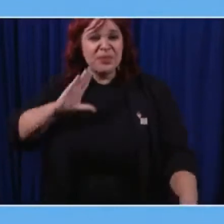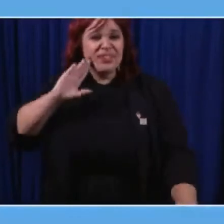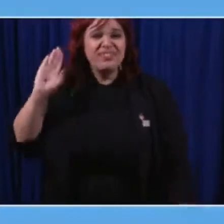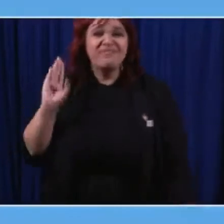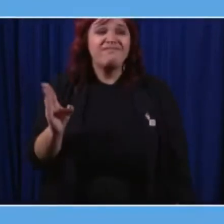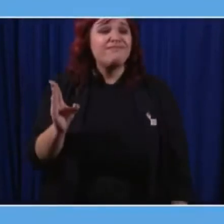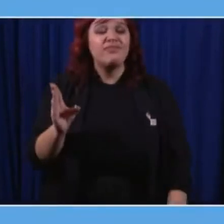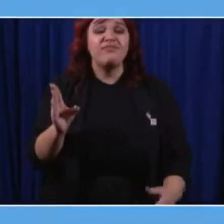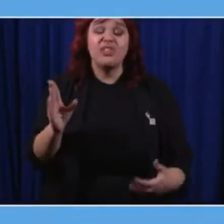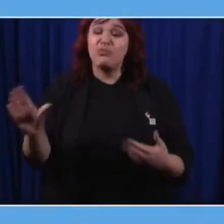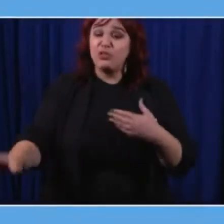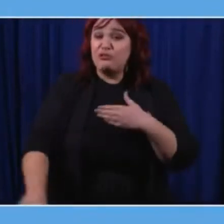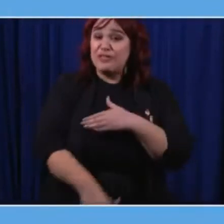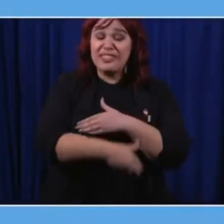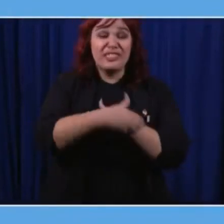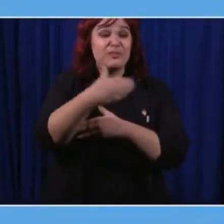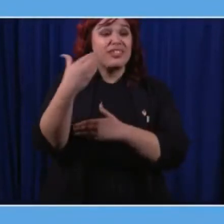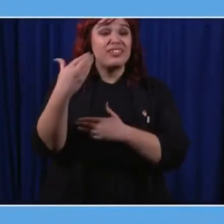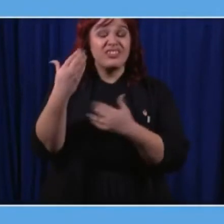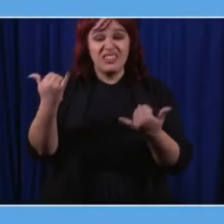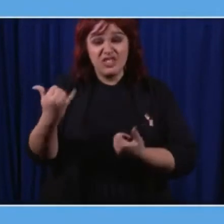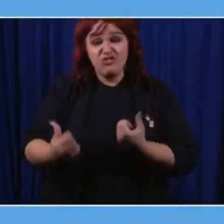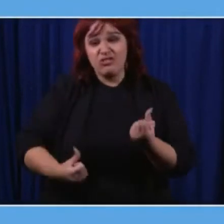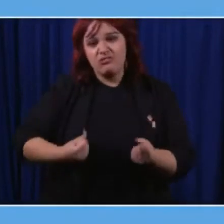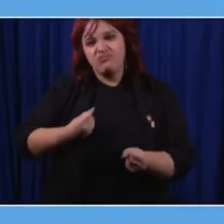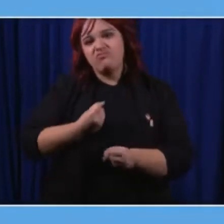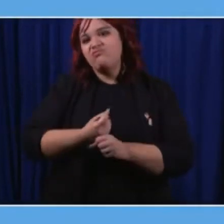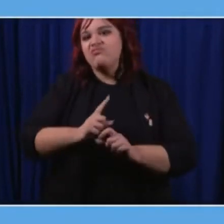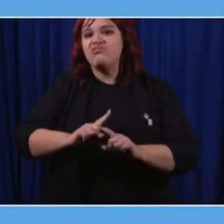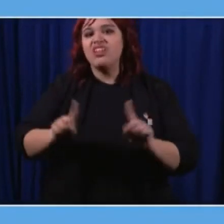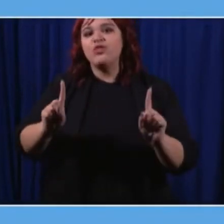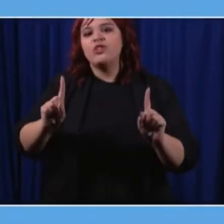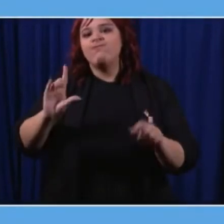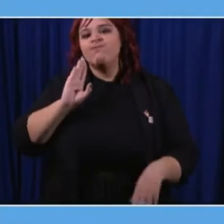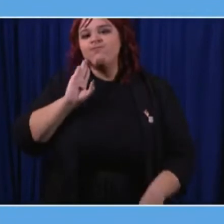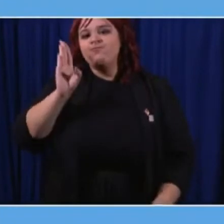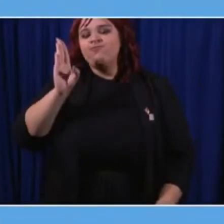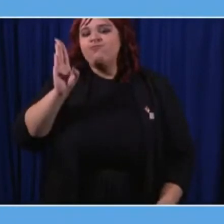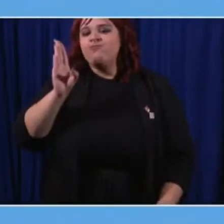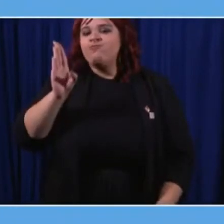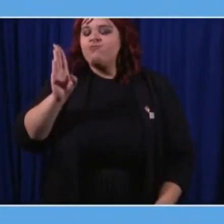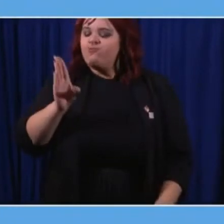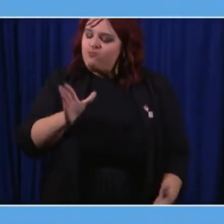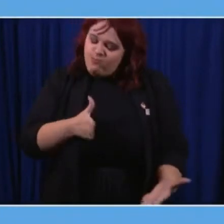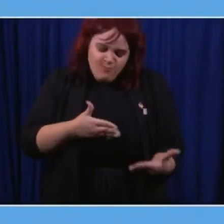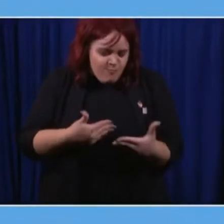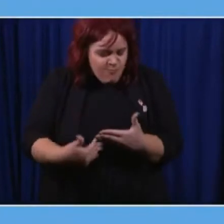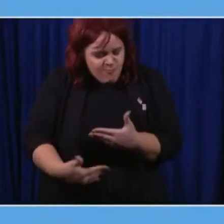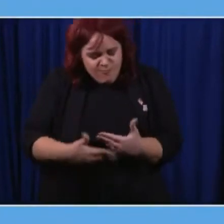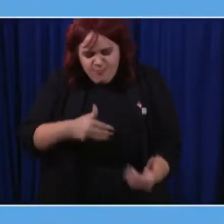even though Christmas will be different this year.